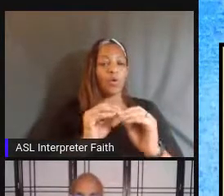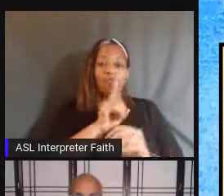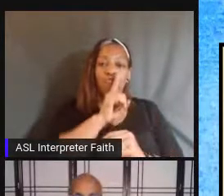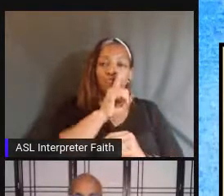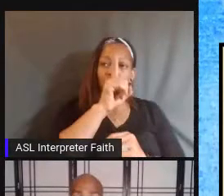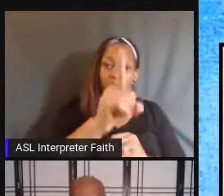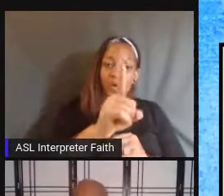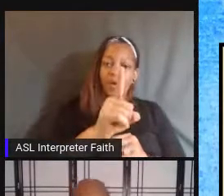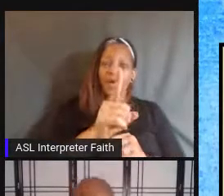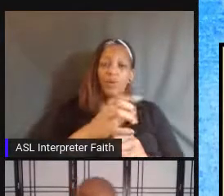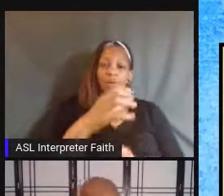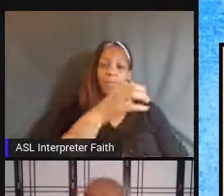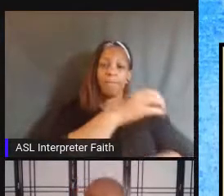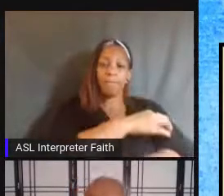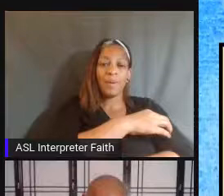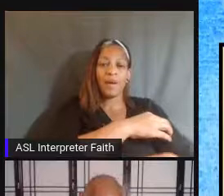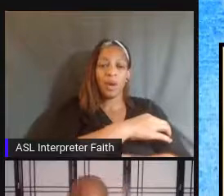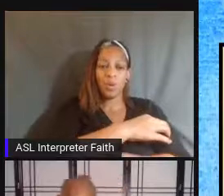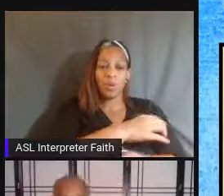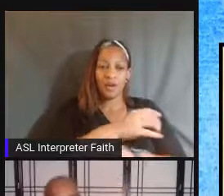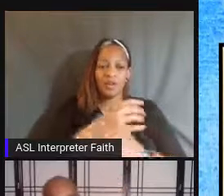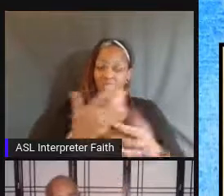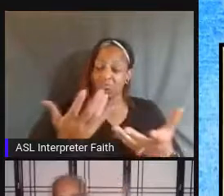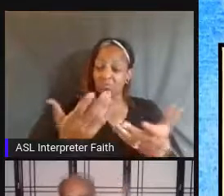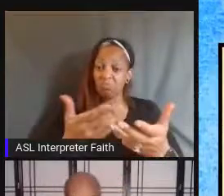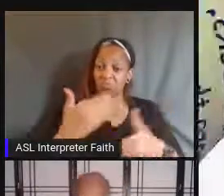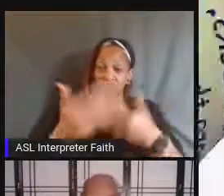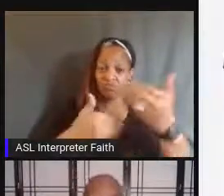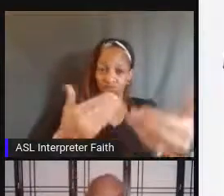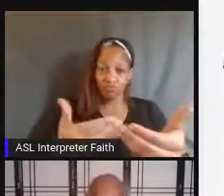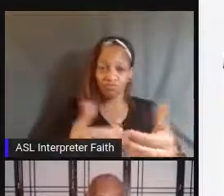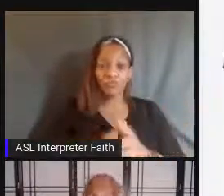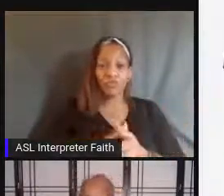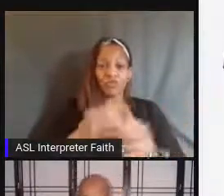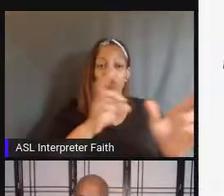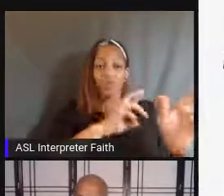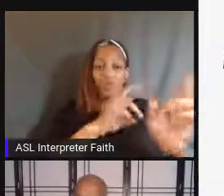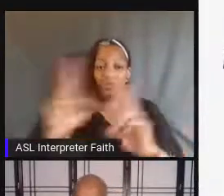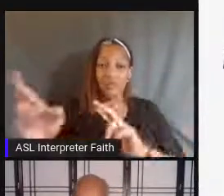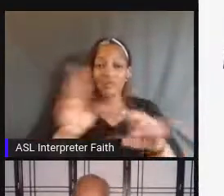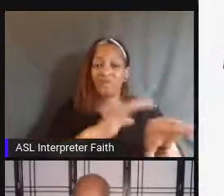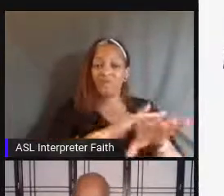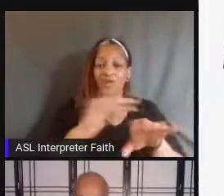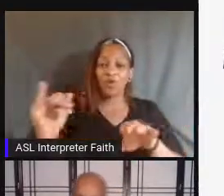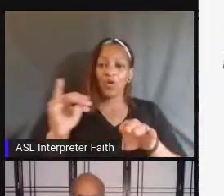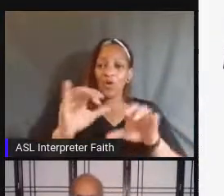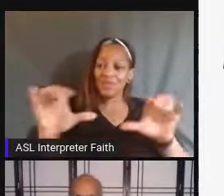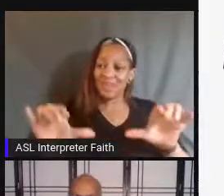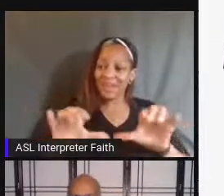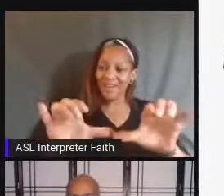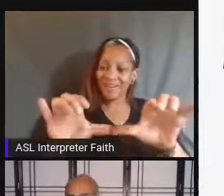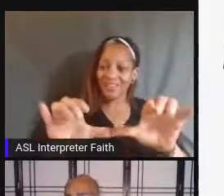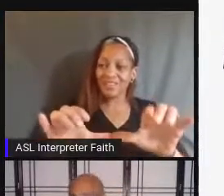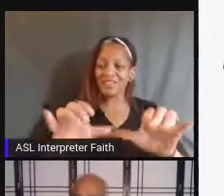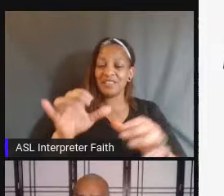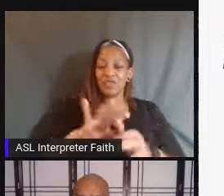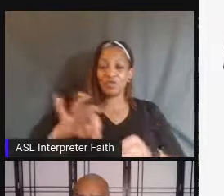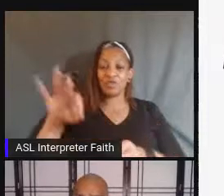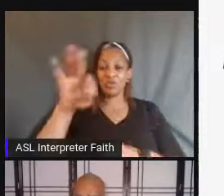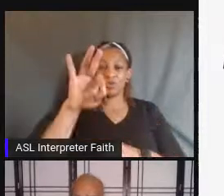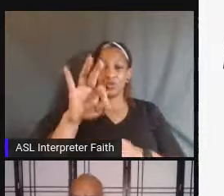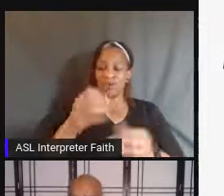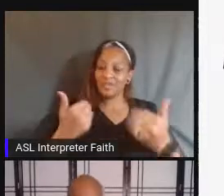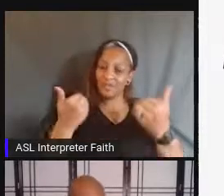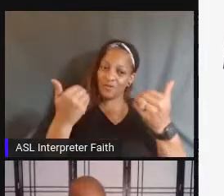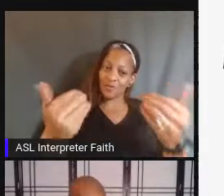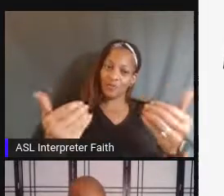manner. So if you're ready for that and you're ready for this call to action, this spiritual imperative, then let's jump in